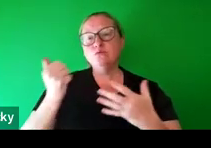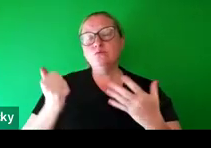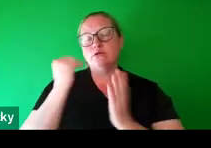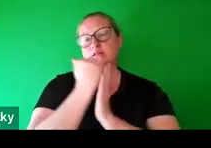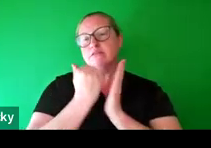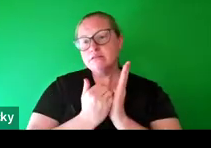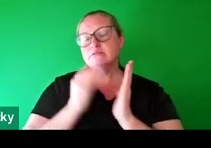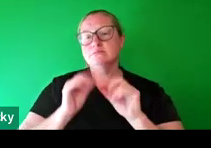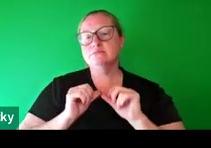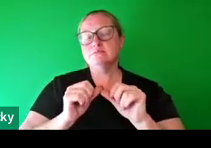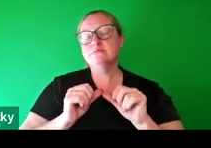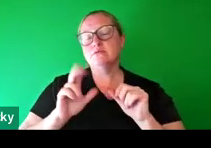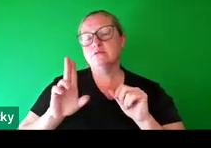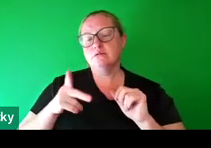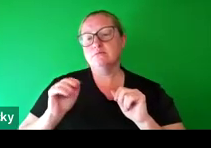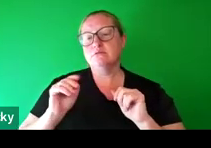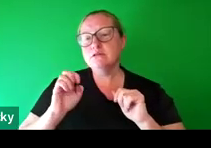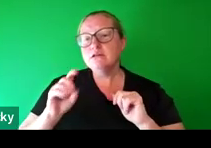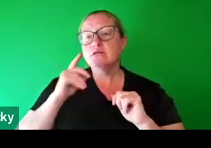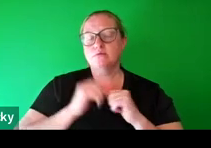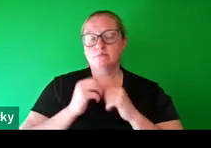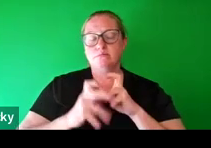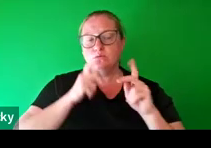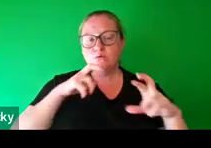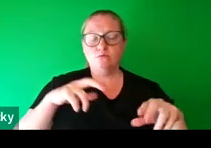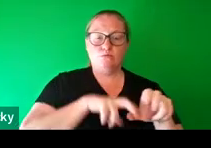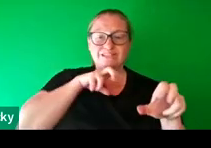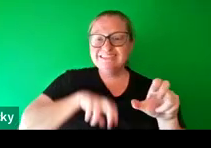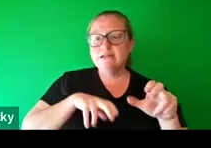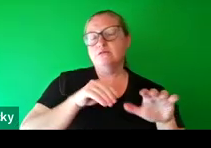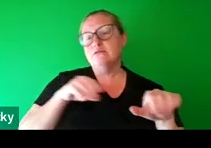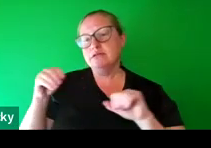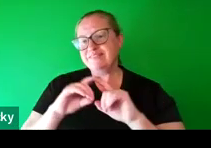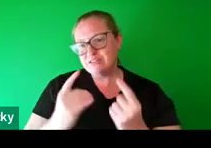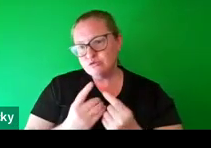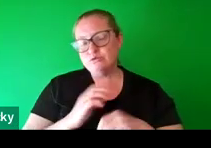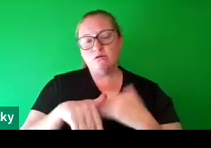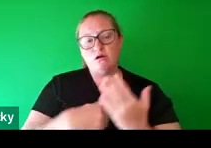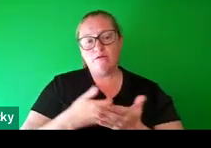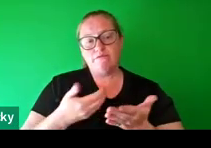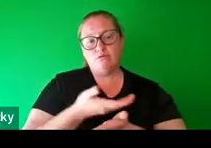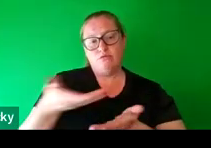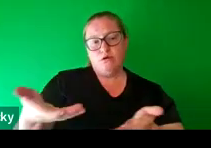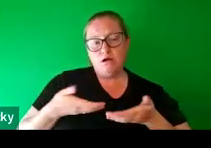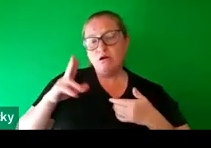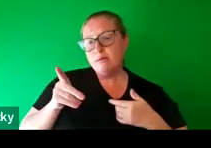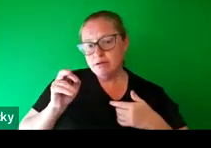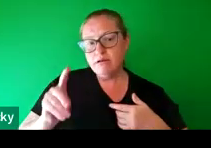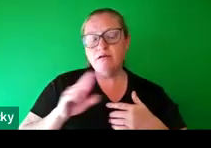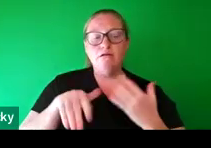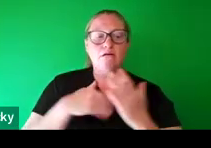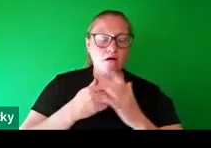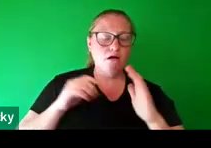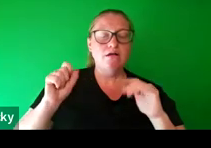people who resign, retire, leave the district for any reason, and all of the new hires are updated. All of the status changes